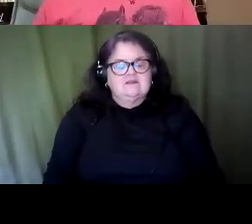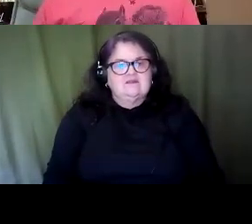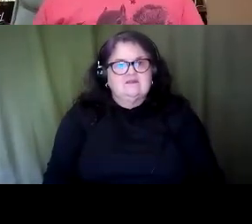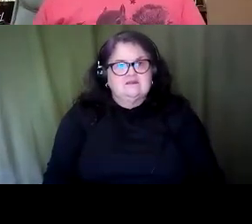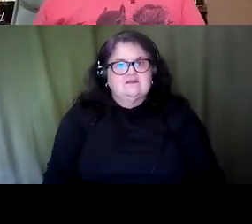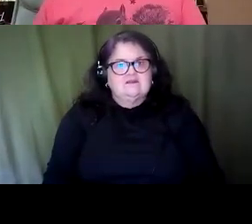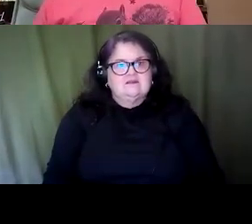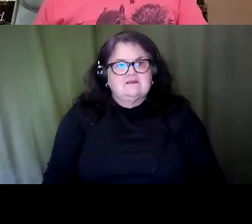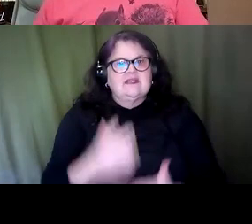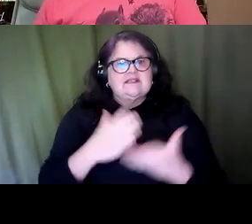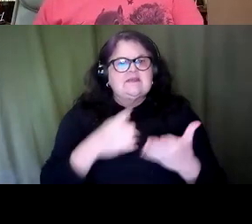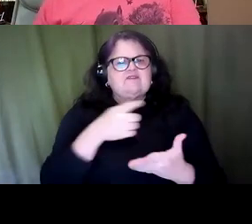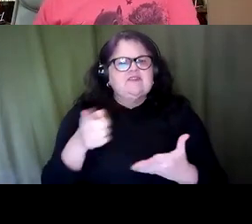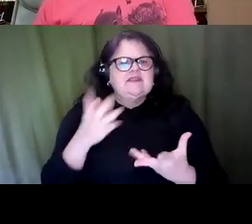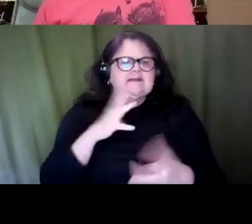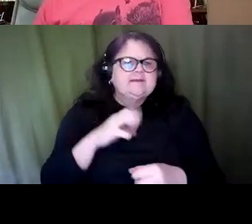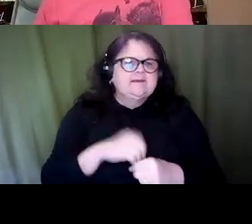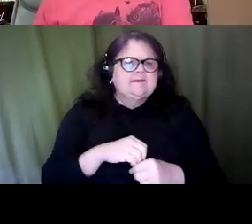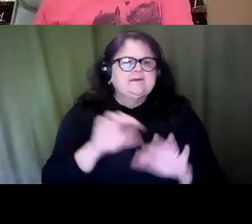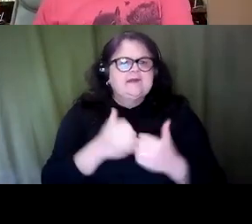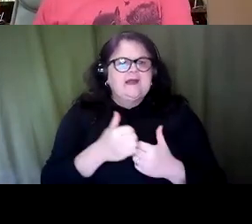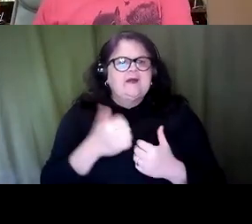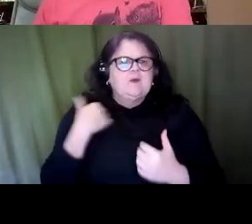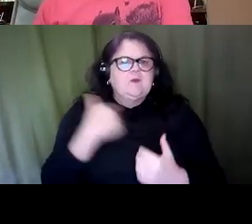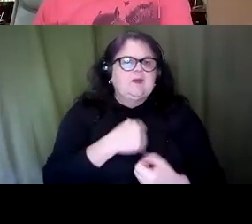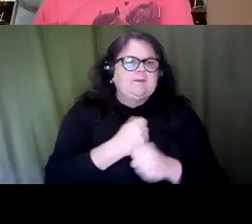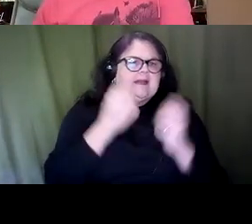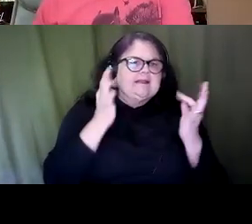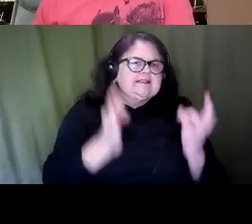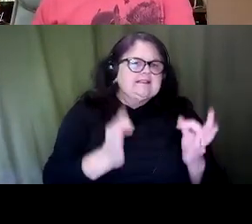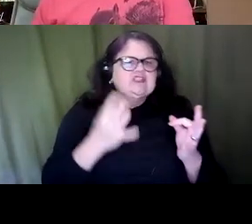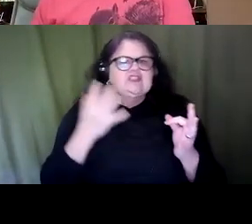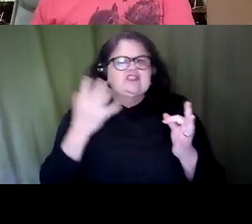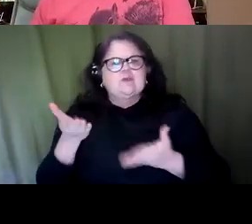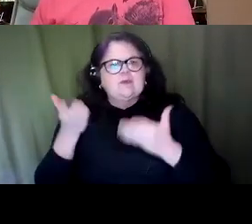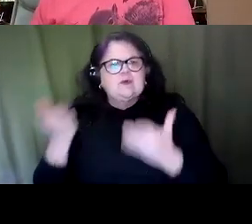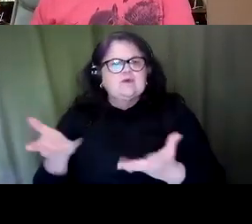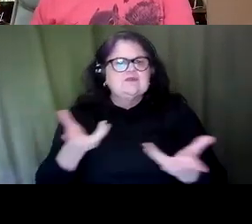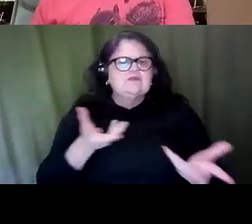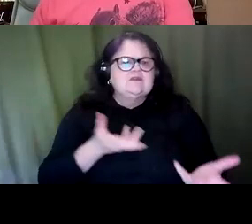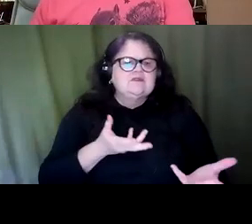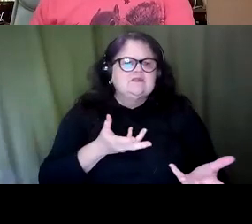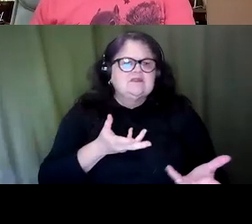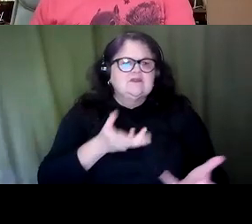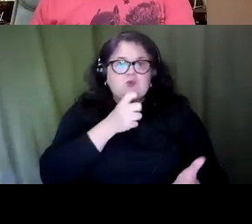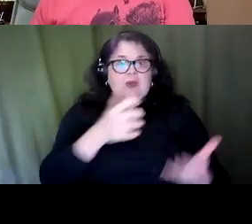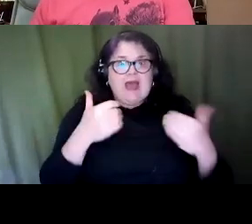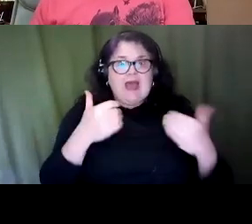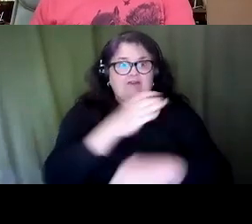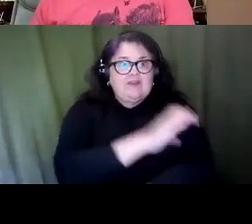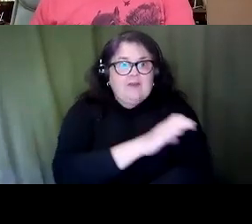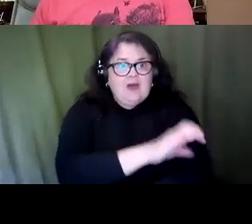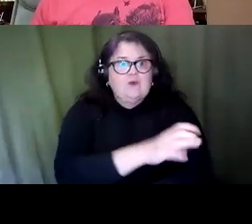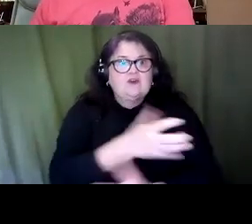And some of these include like how are decisions and proposals made, who has the